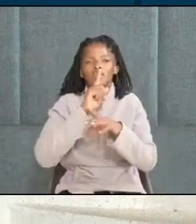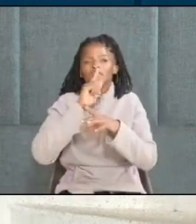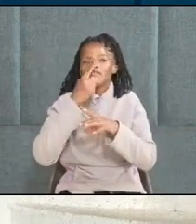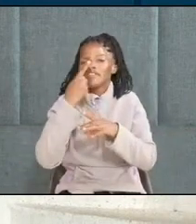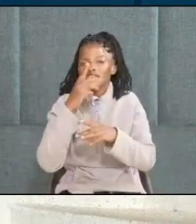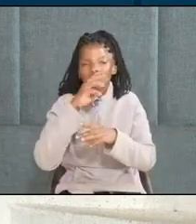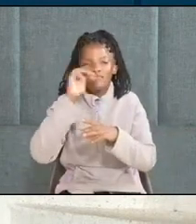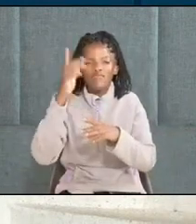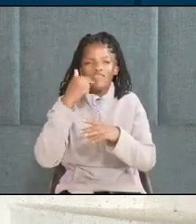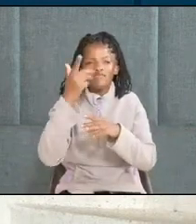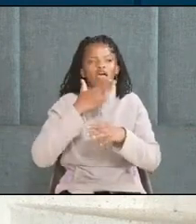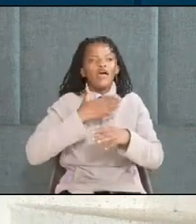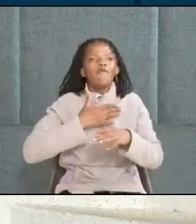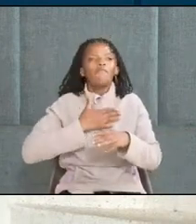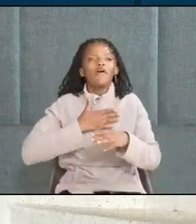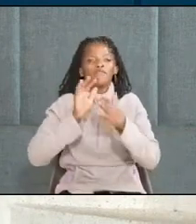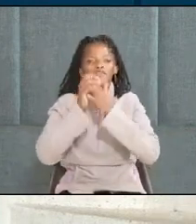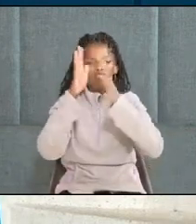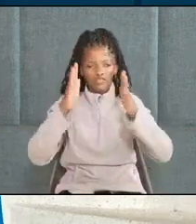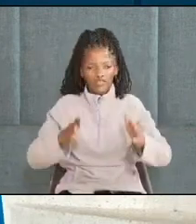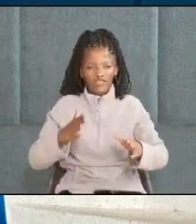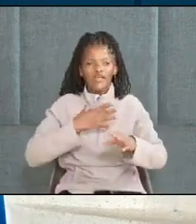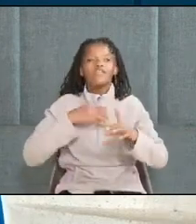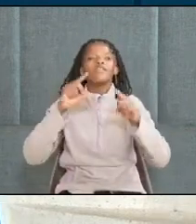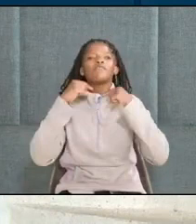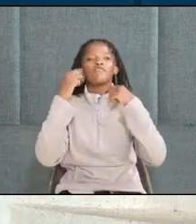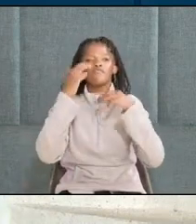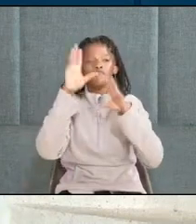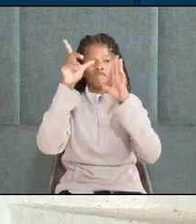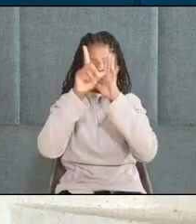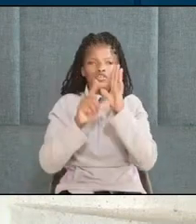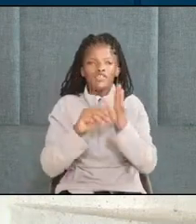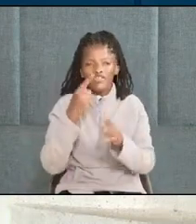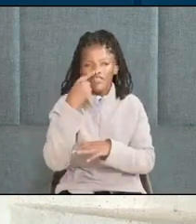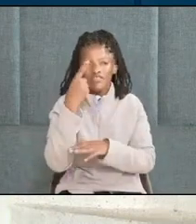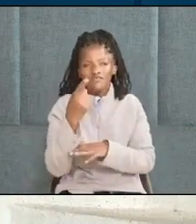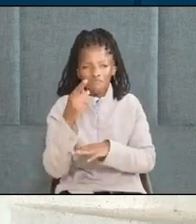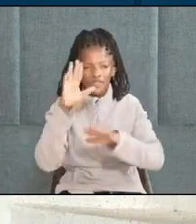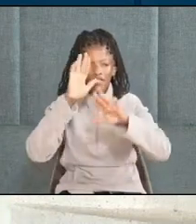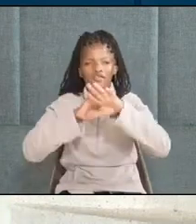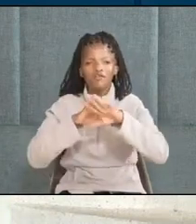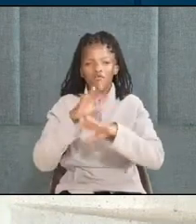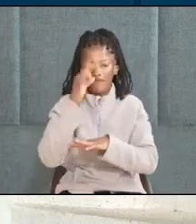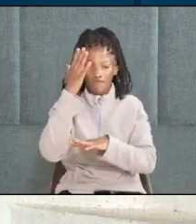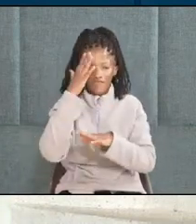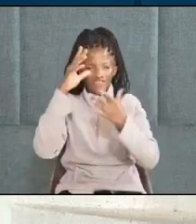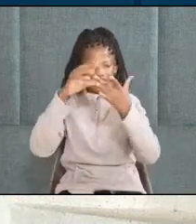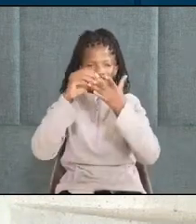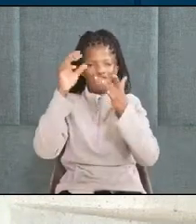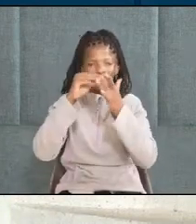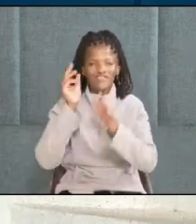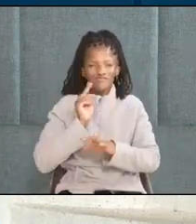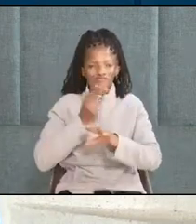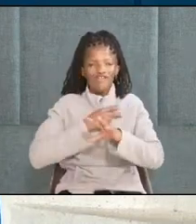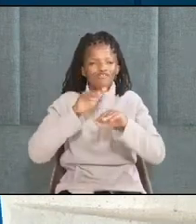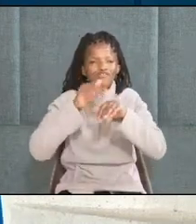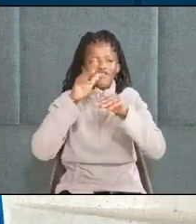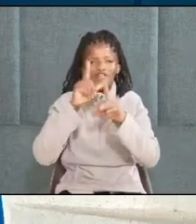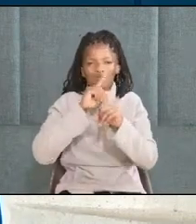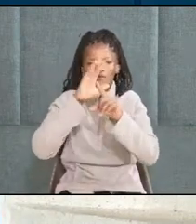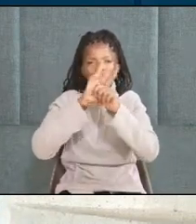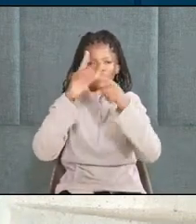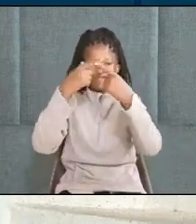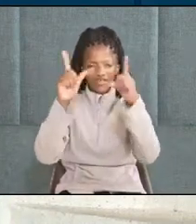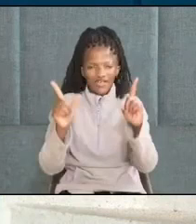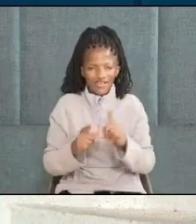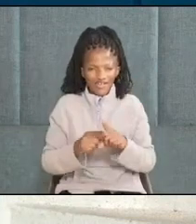saying, My fellow leaders and the upholders of law, listen. The God of Israel chose us, took us to the promised land,